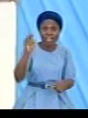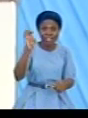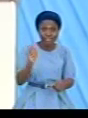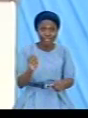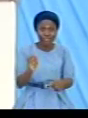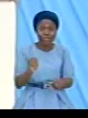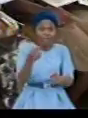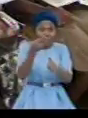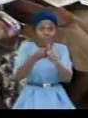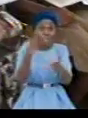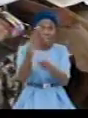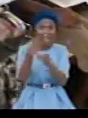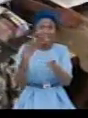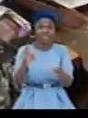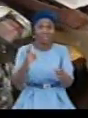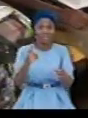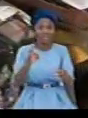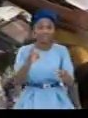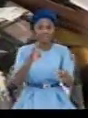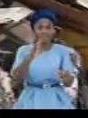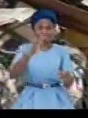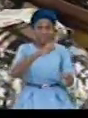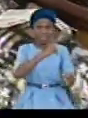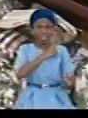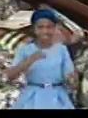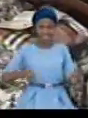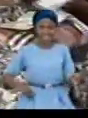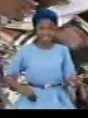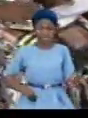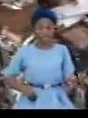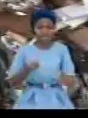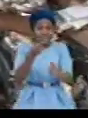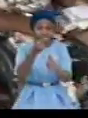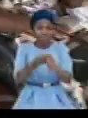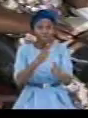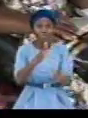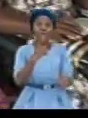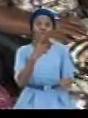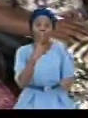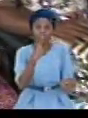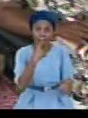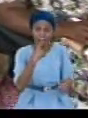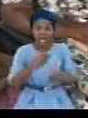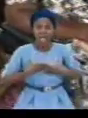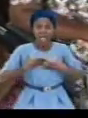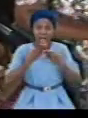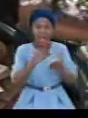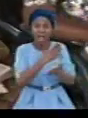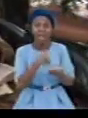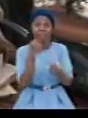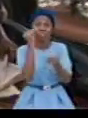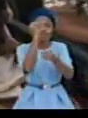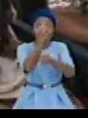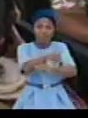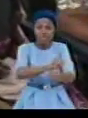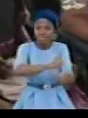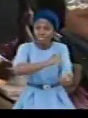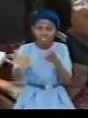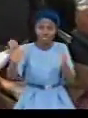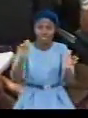You will defeat that Goliath. And every mountain will move from your sight